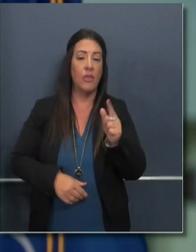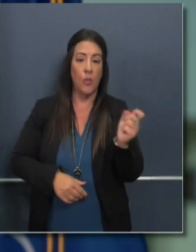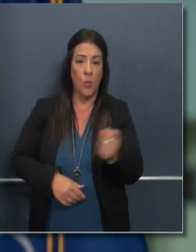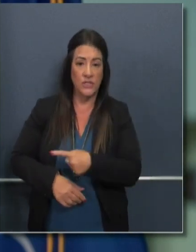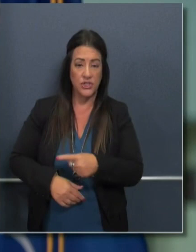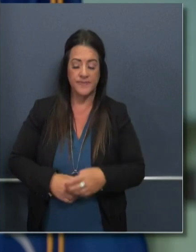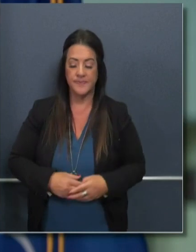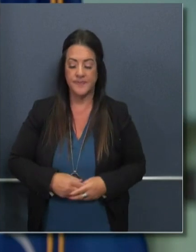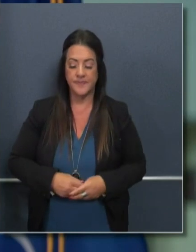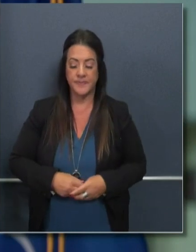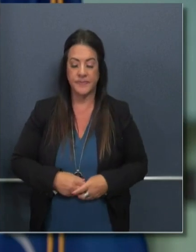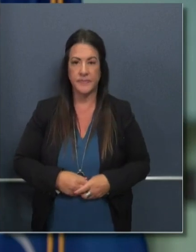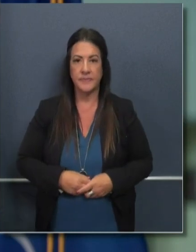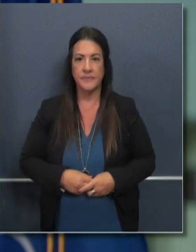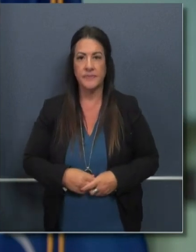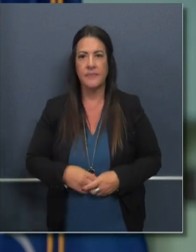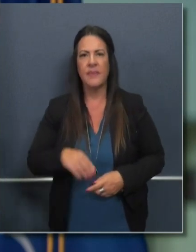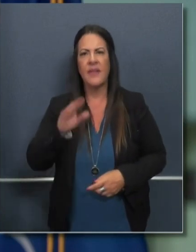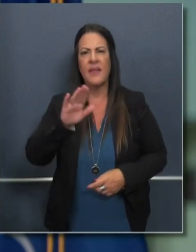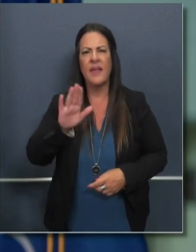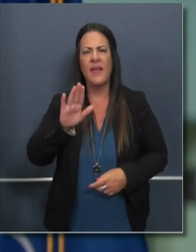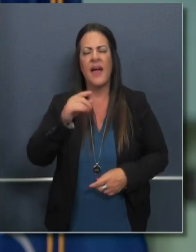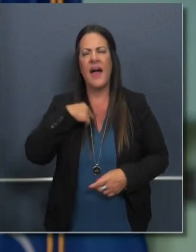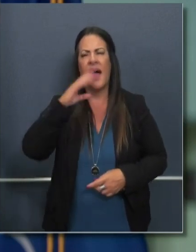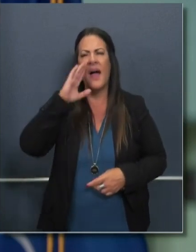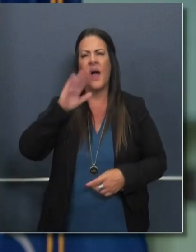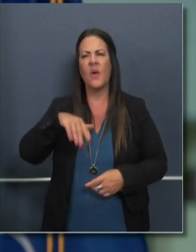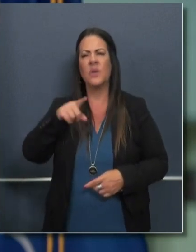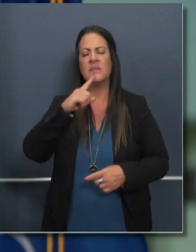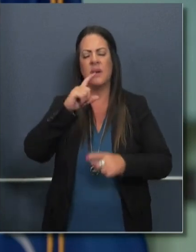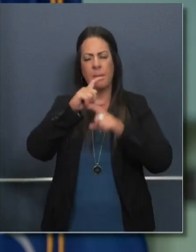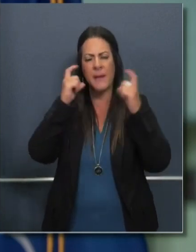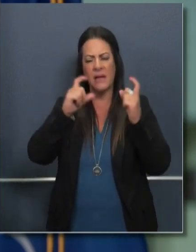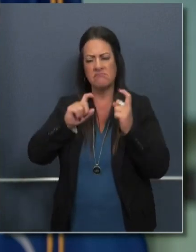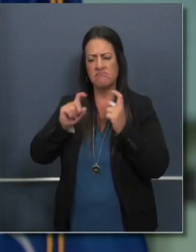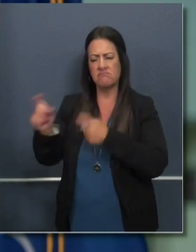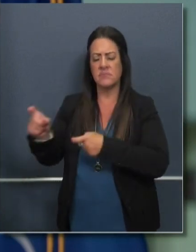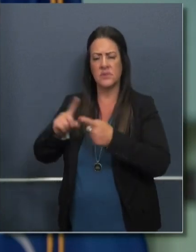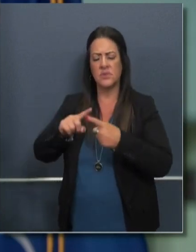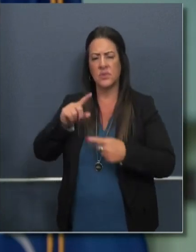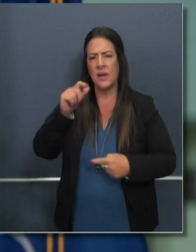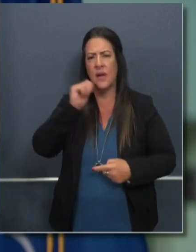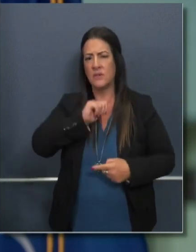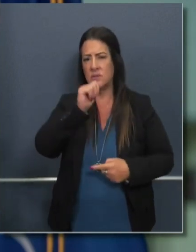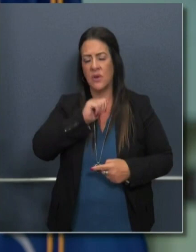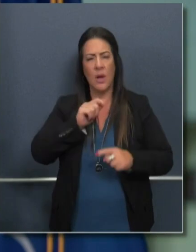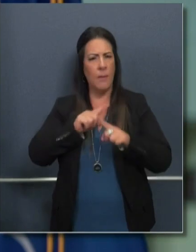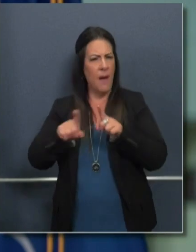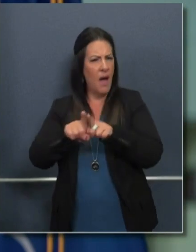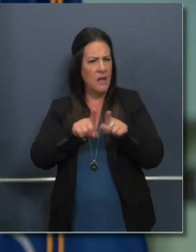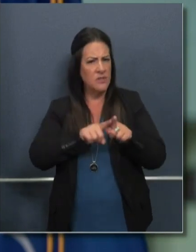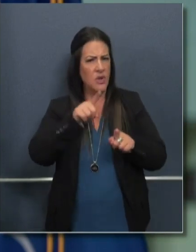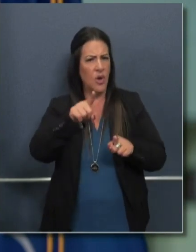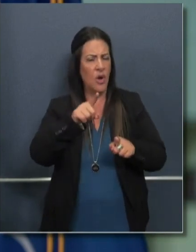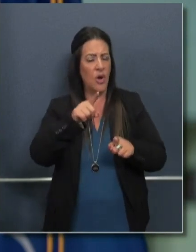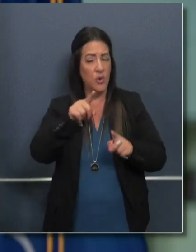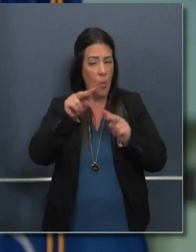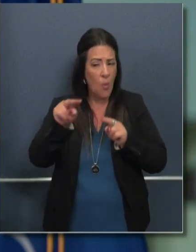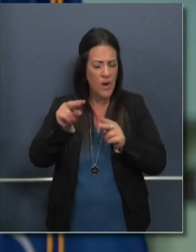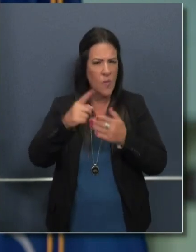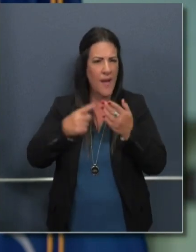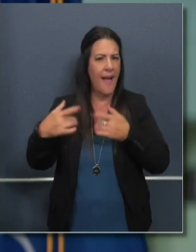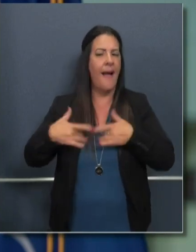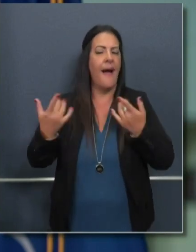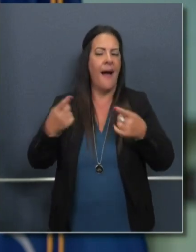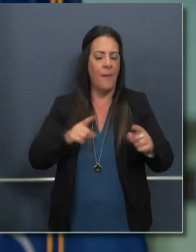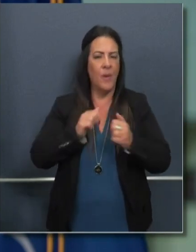Yeah, Governor, I know you just talked about the masks to Arizona, but are you monitoring what's also happening in Texas and Florida in terms